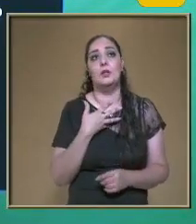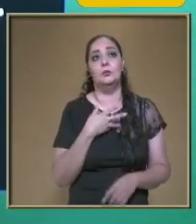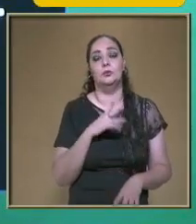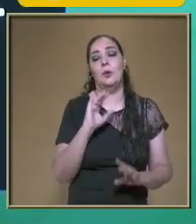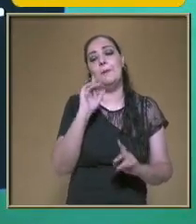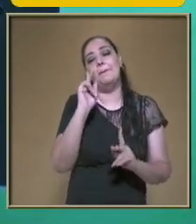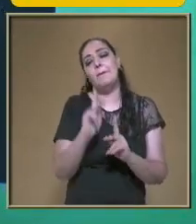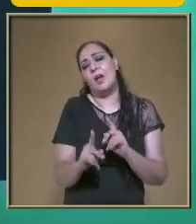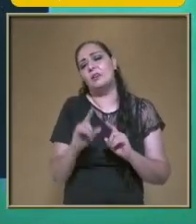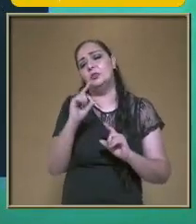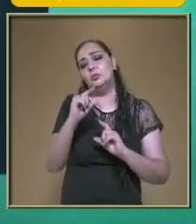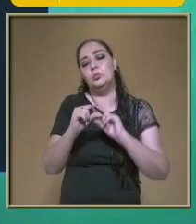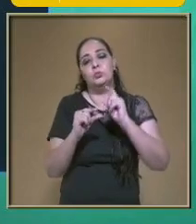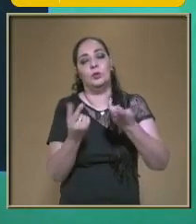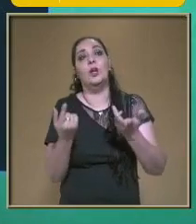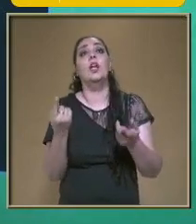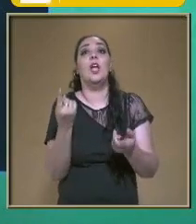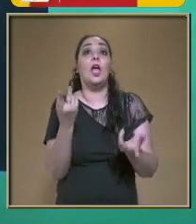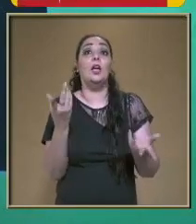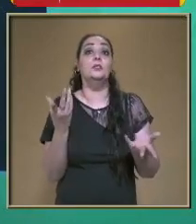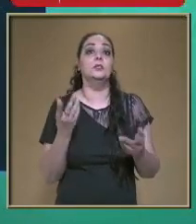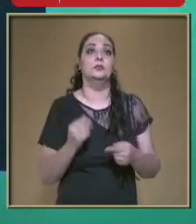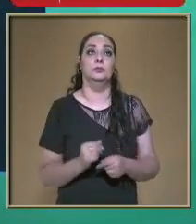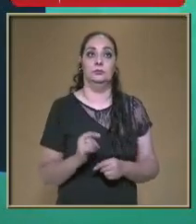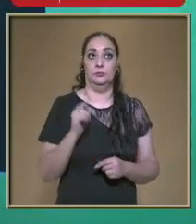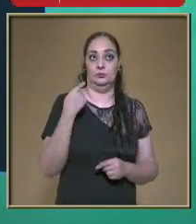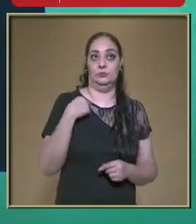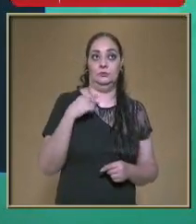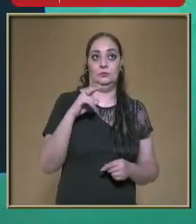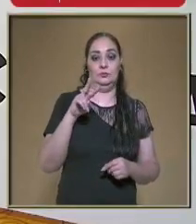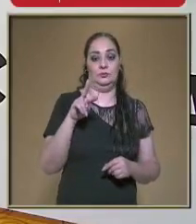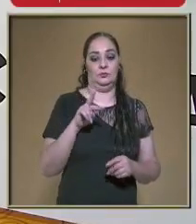steps. What is a step? This is a step.